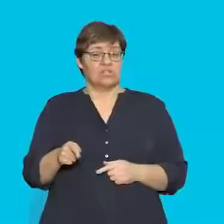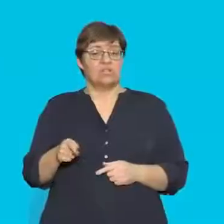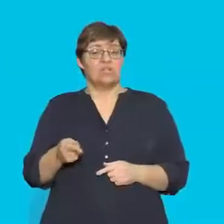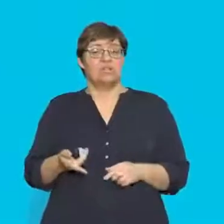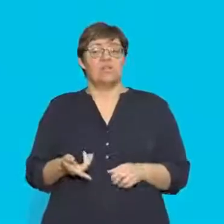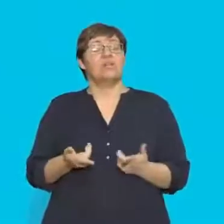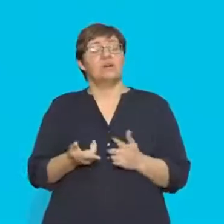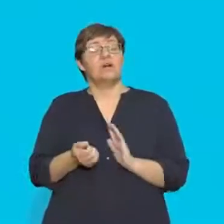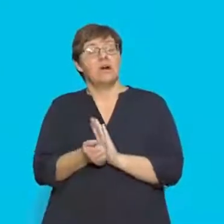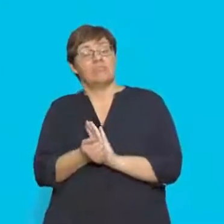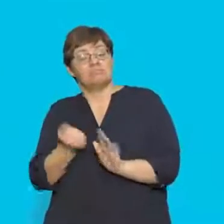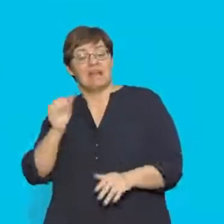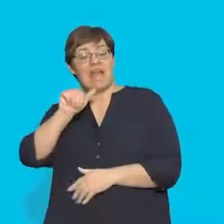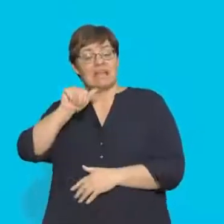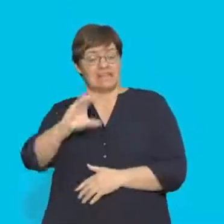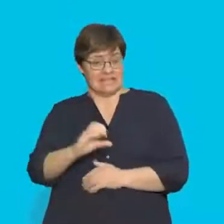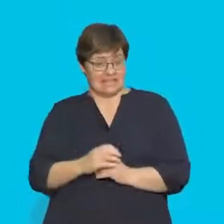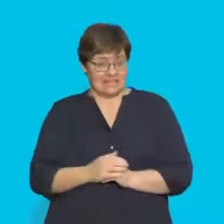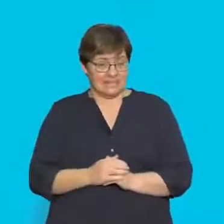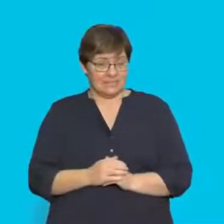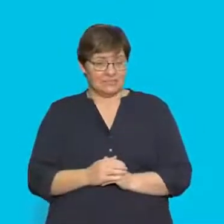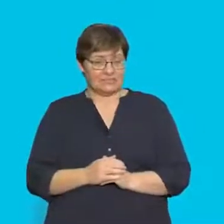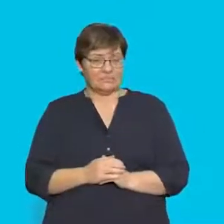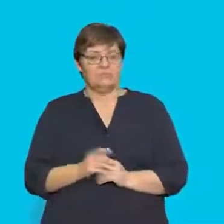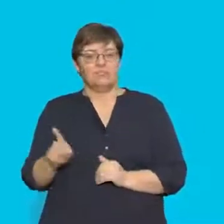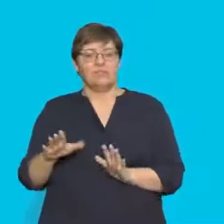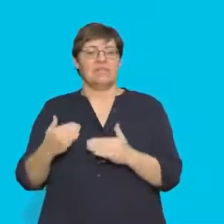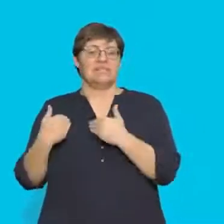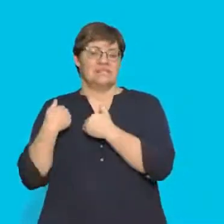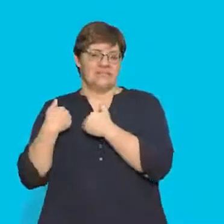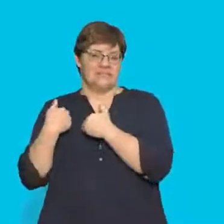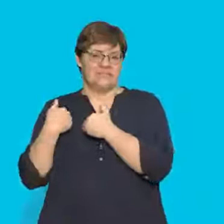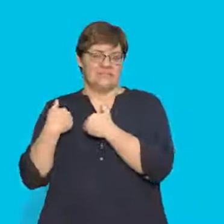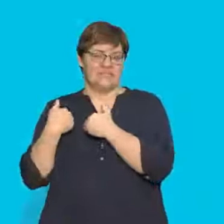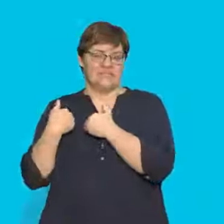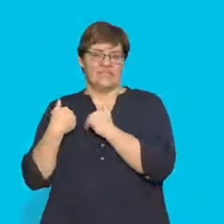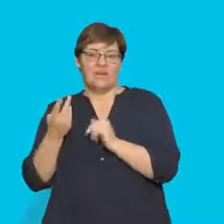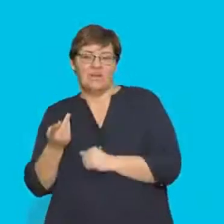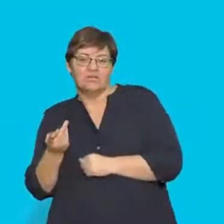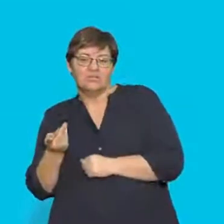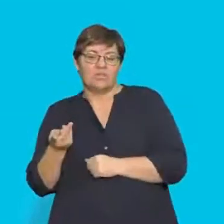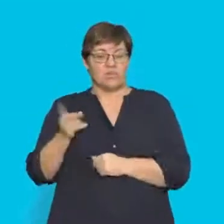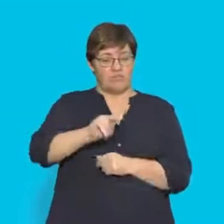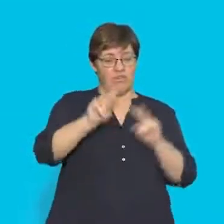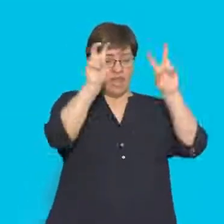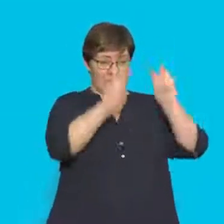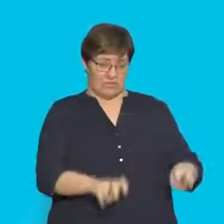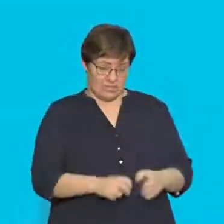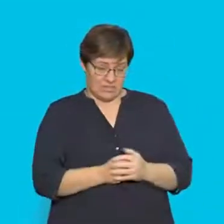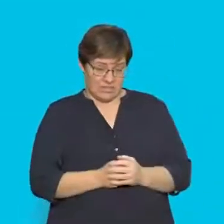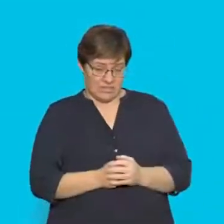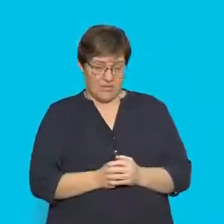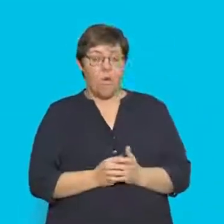the alternating current generator is that it's safe to transfer